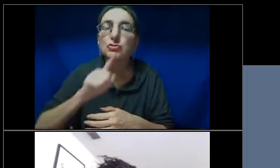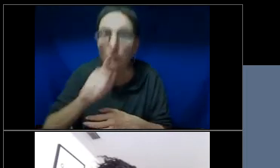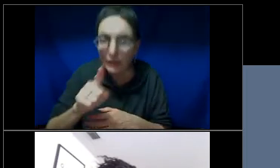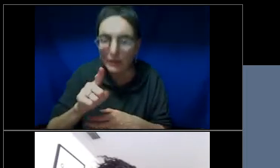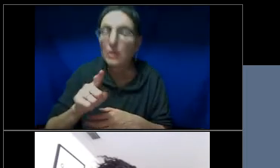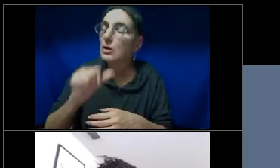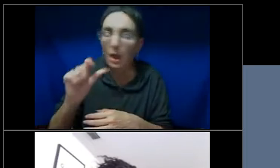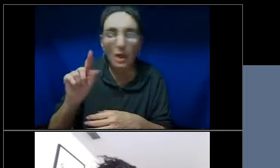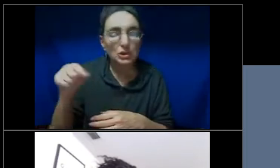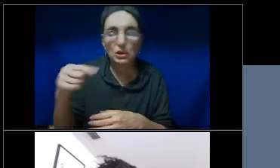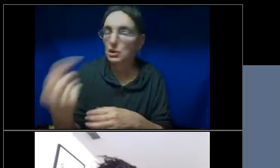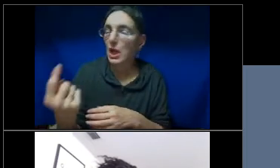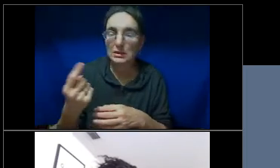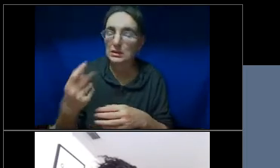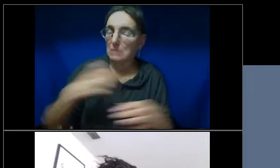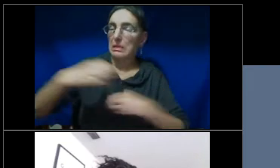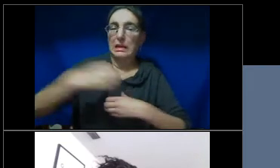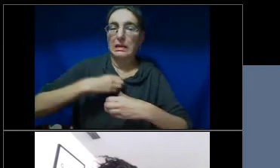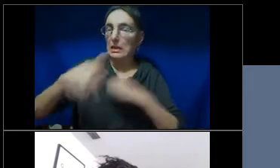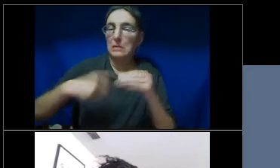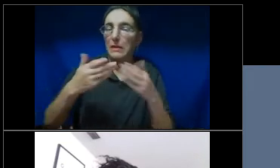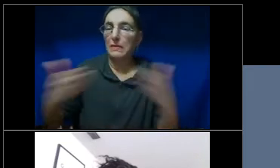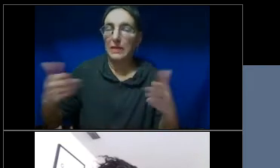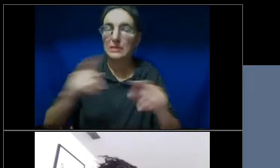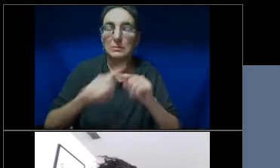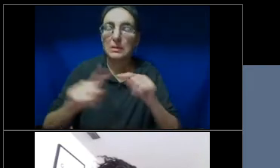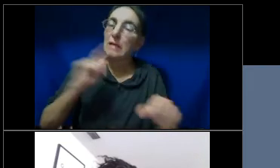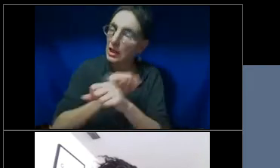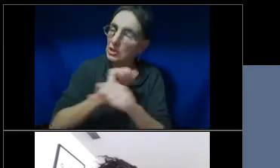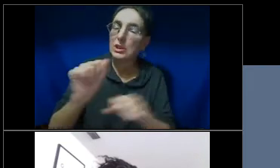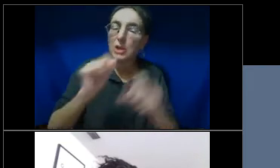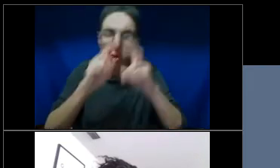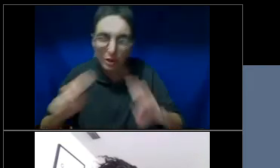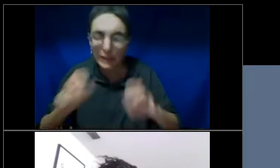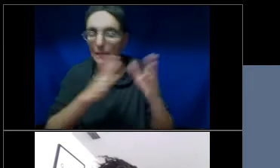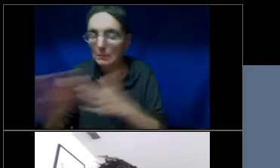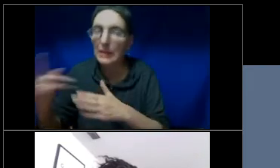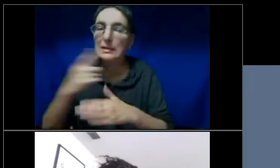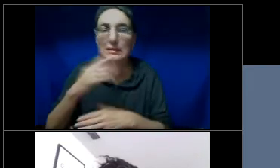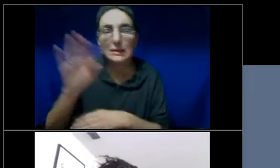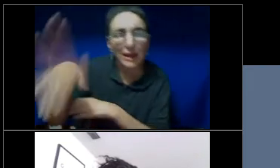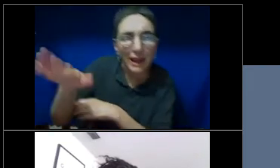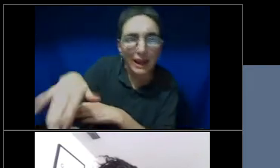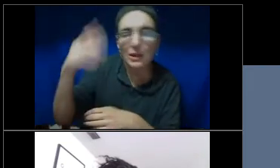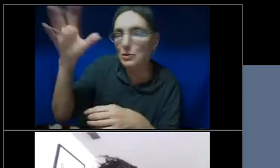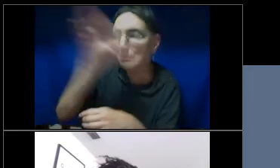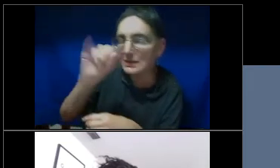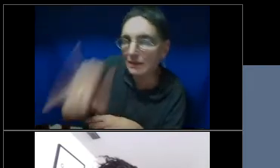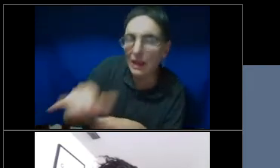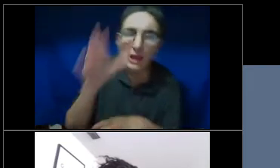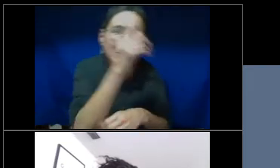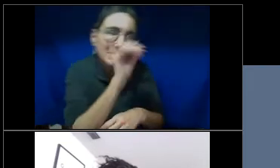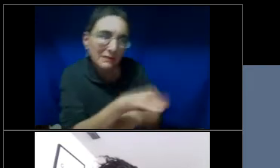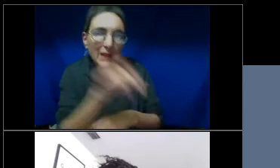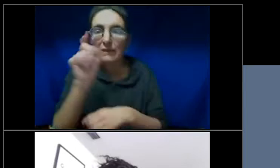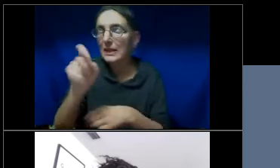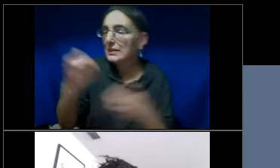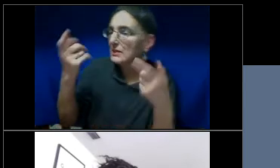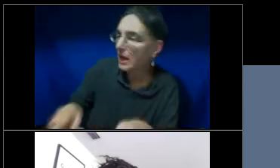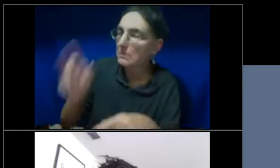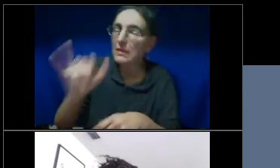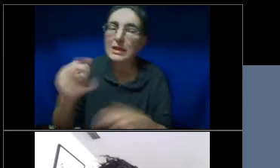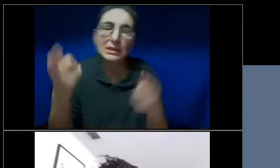just complaining about things, but actually looking at the plan and then saying, hey, you missed this, you missed that, this needs to happen,